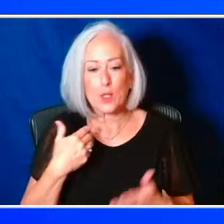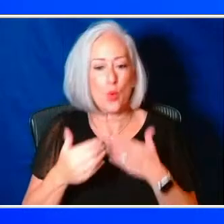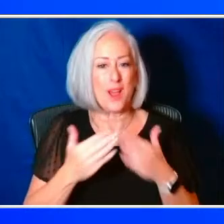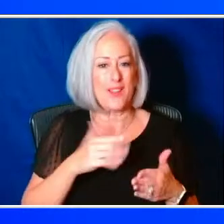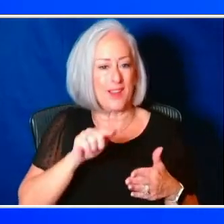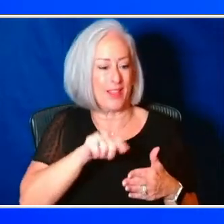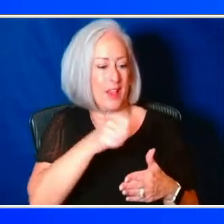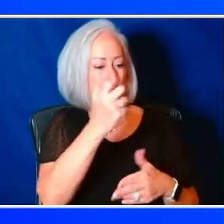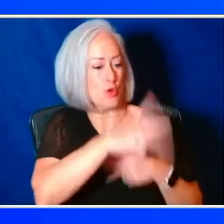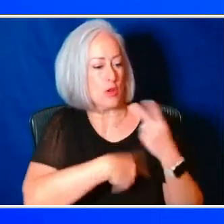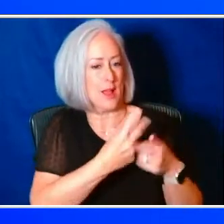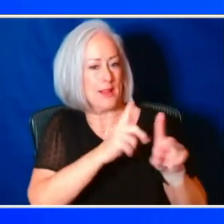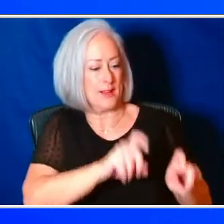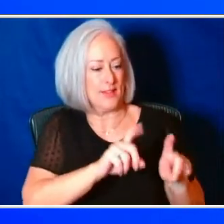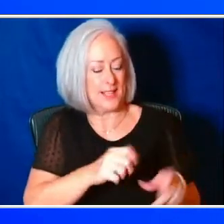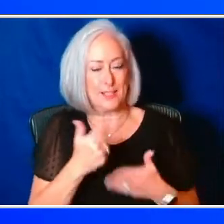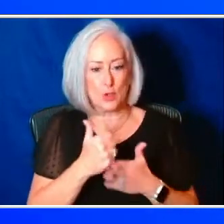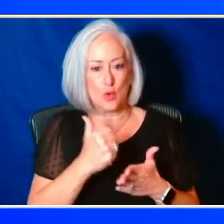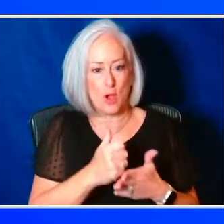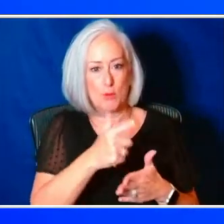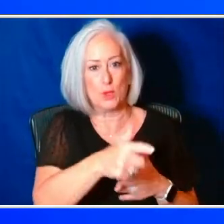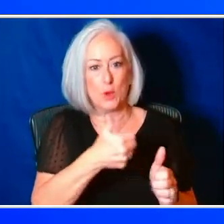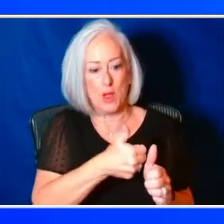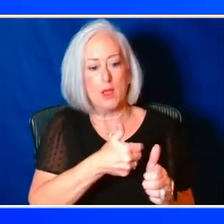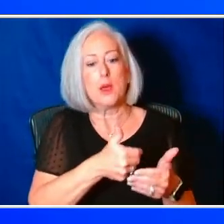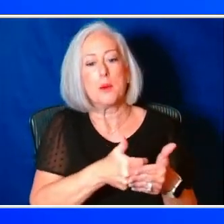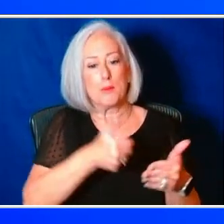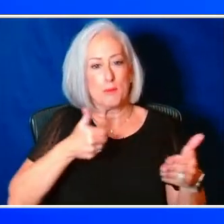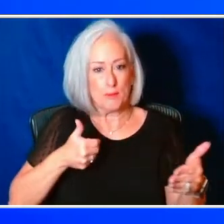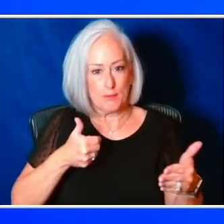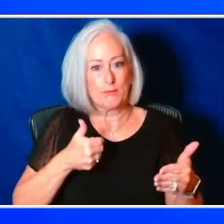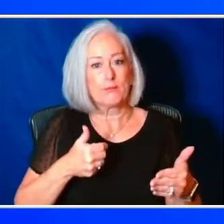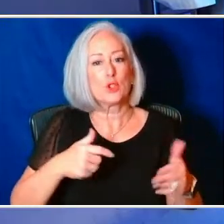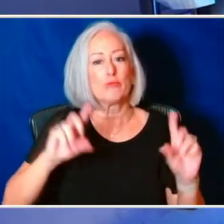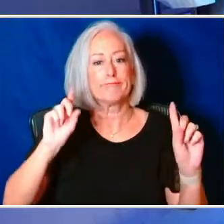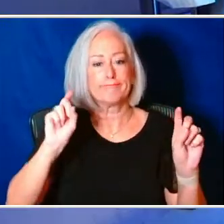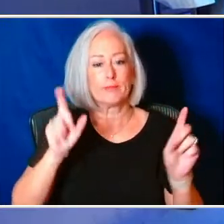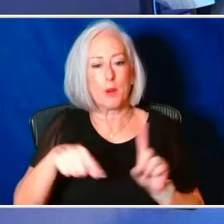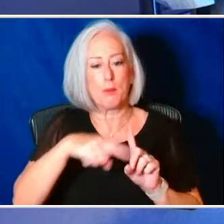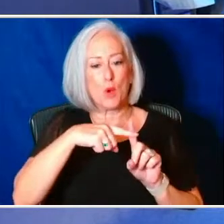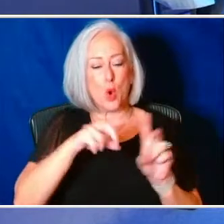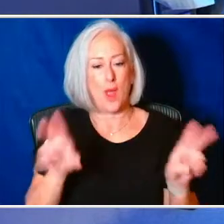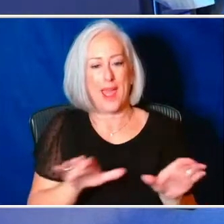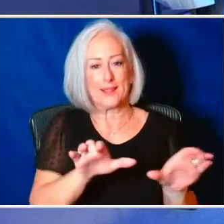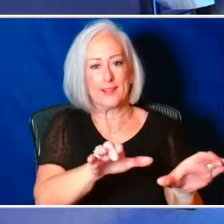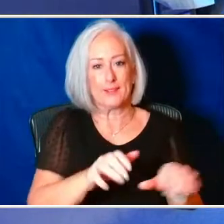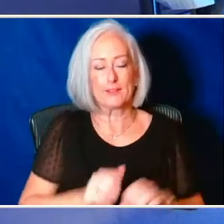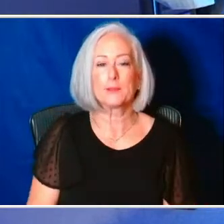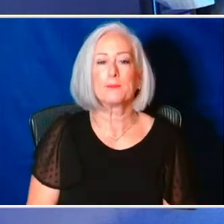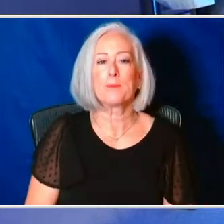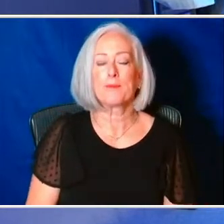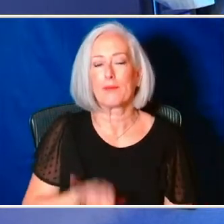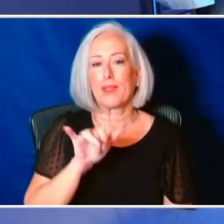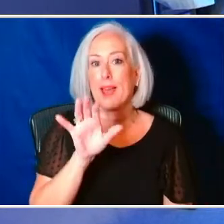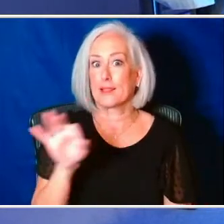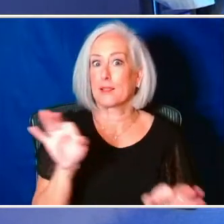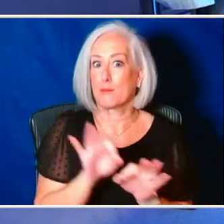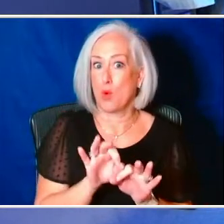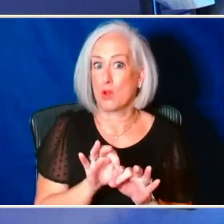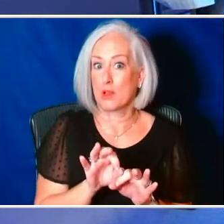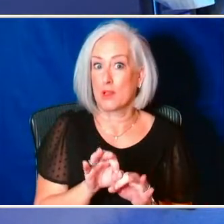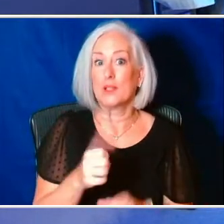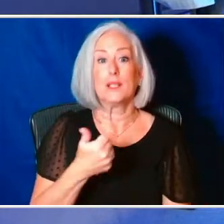you maybe be preemptive and proactive in your healthcare. Well, and that is so important. I've said this before. I have prostate